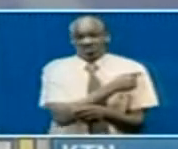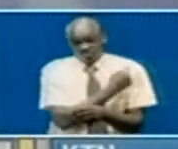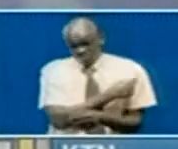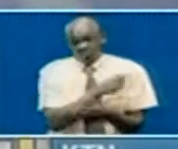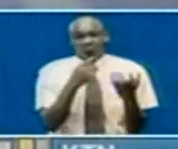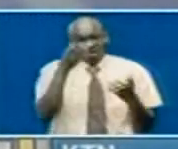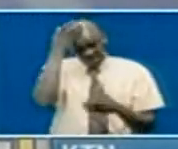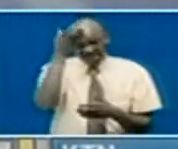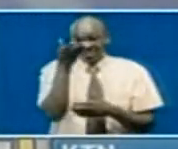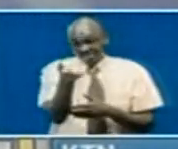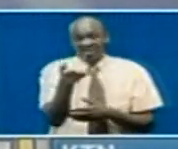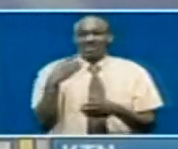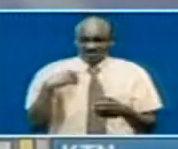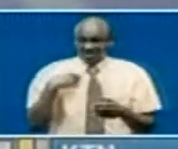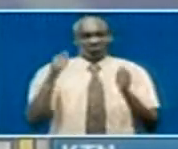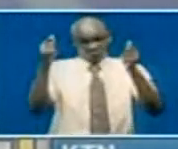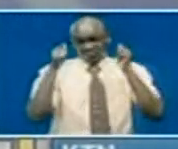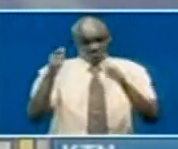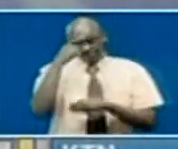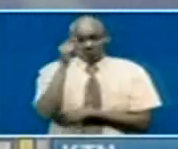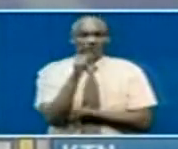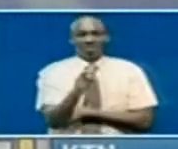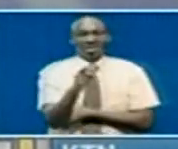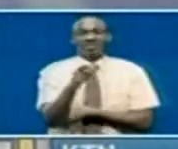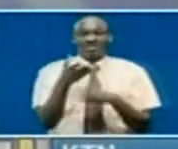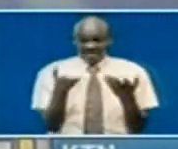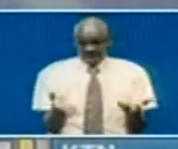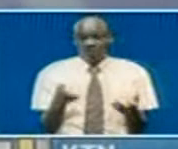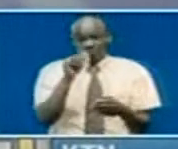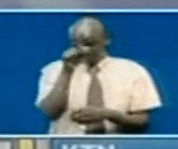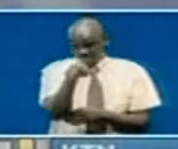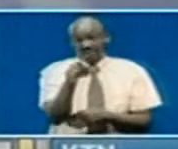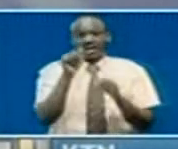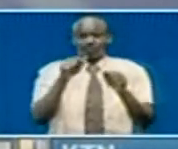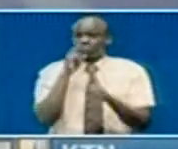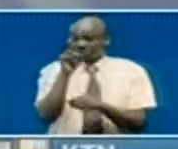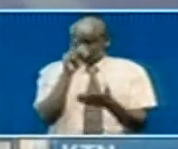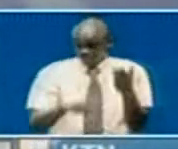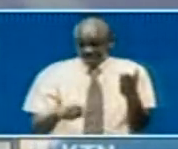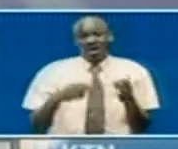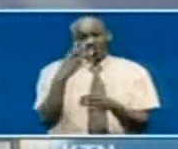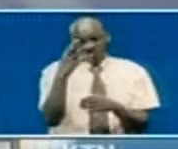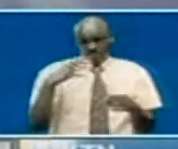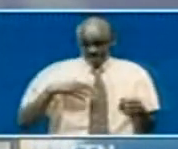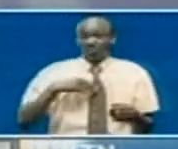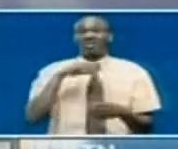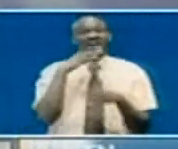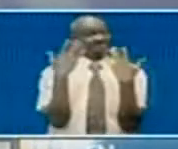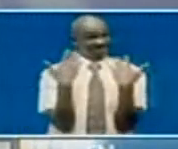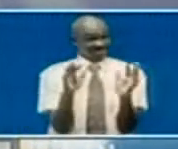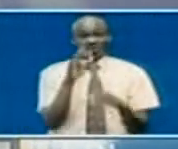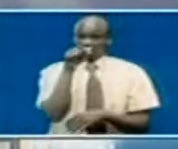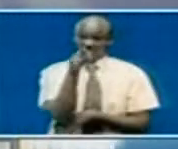medical workers actually downing their tools on a ghost law. And as such, we've been able to see that at least four people have lost their lives